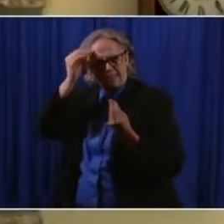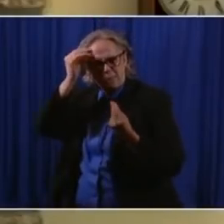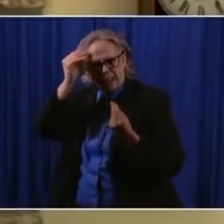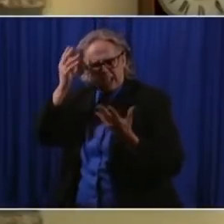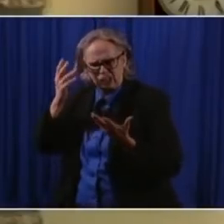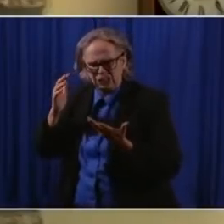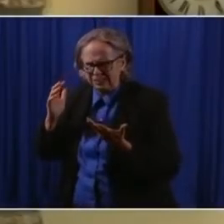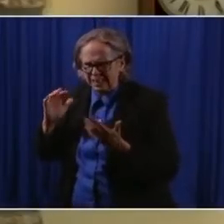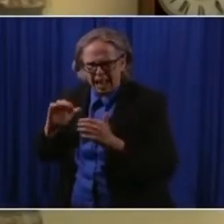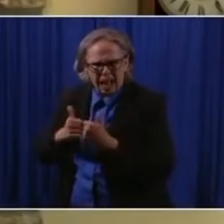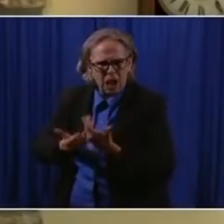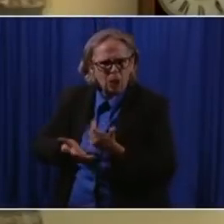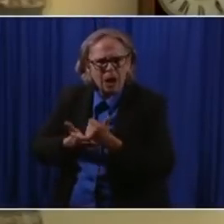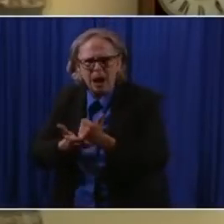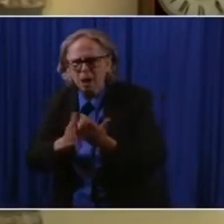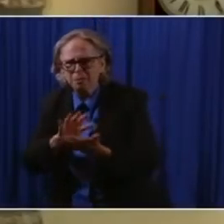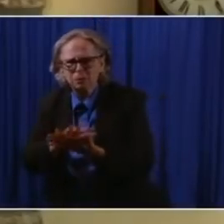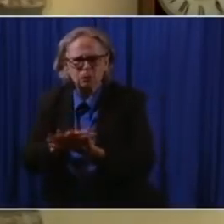Very sadly, I